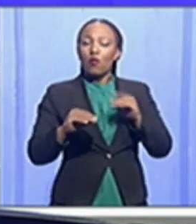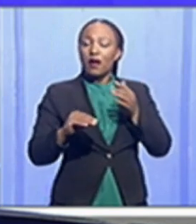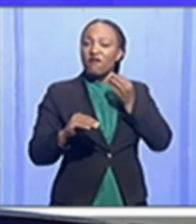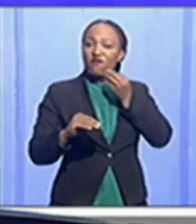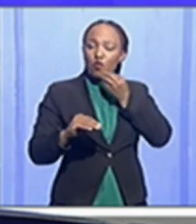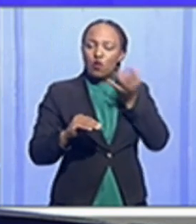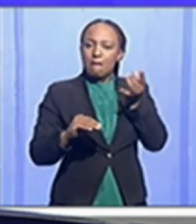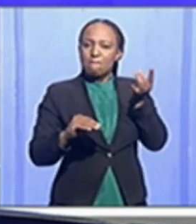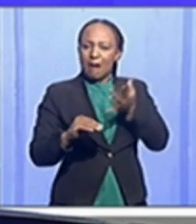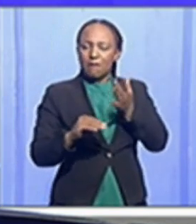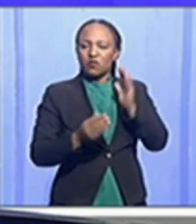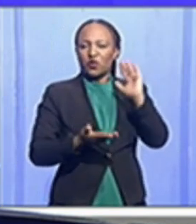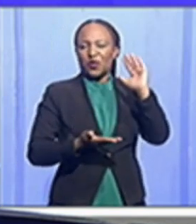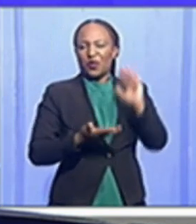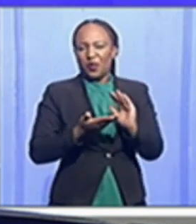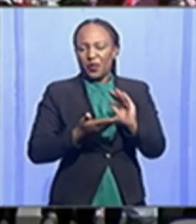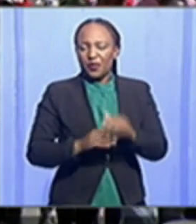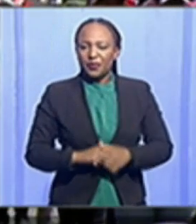dijo.